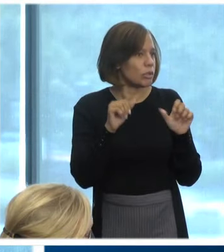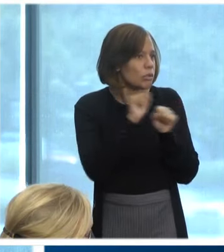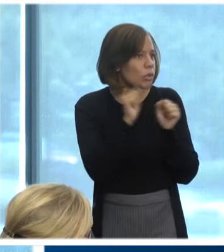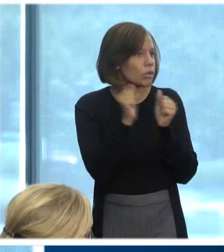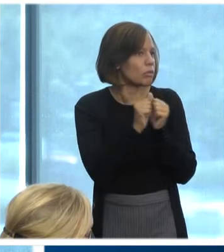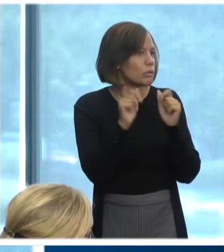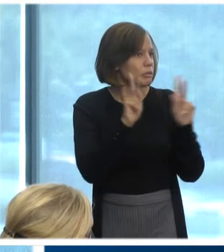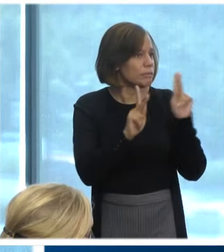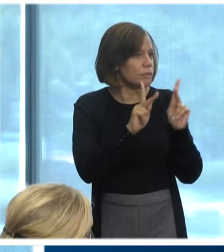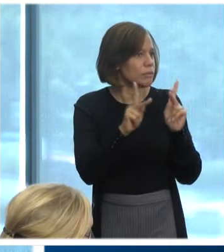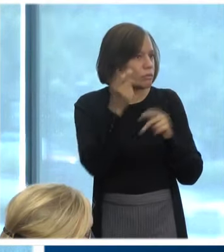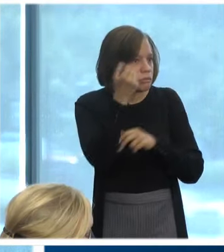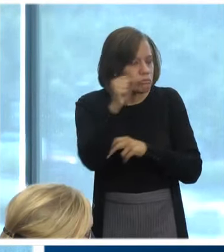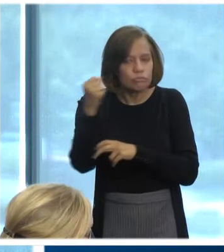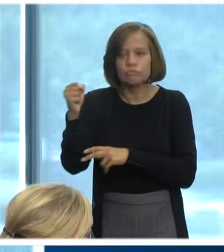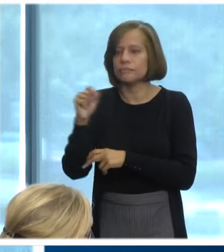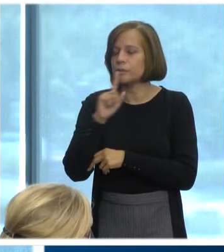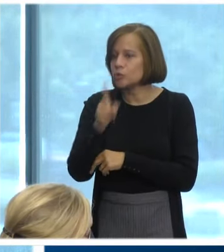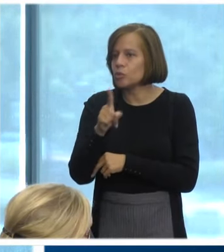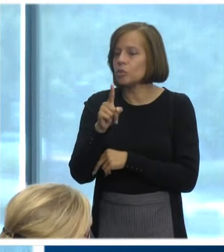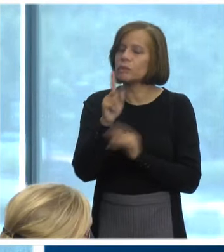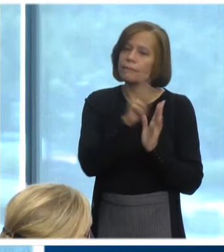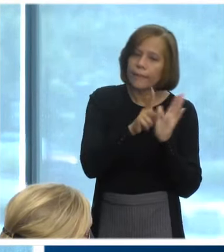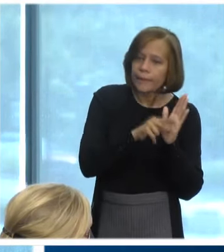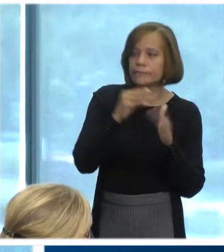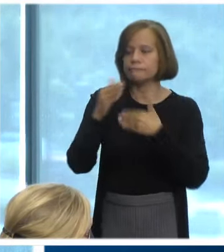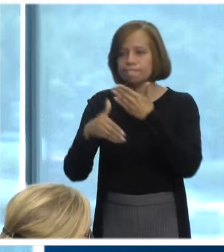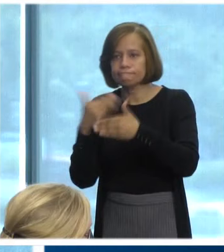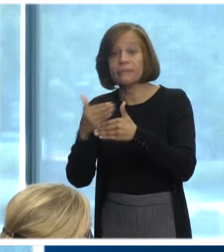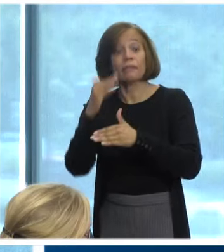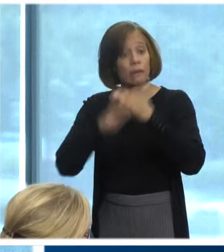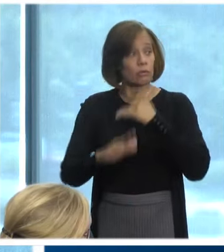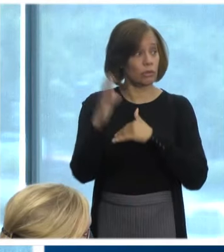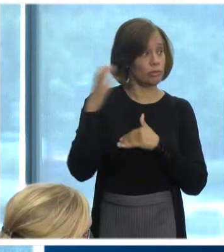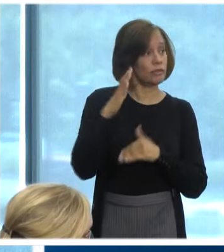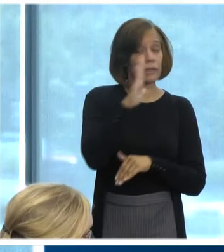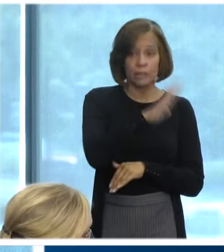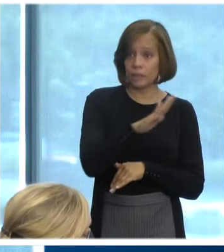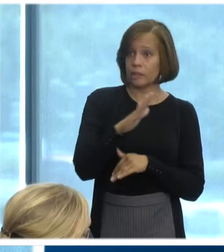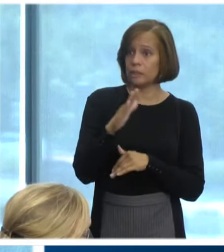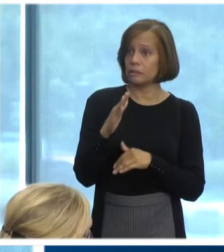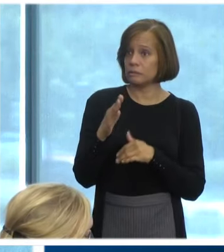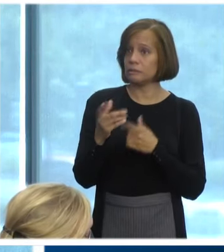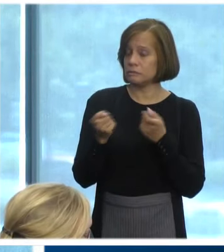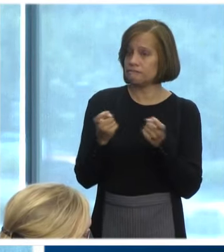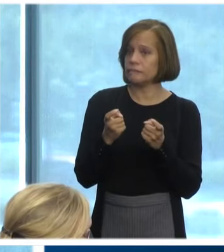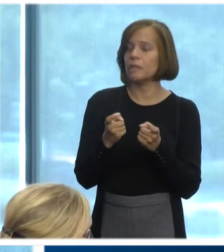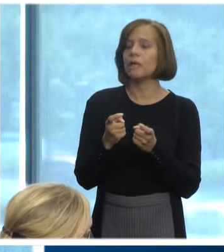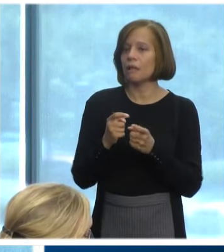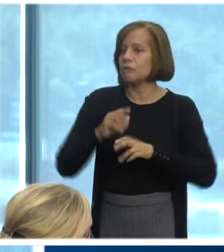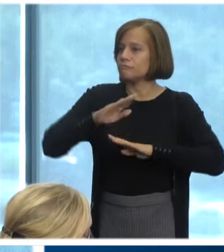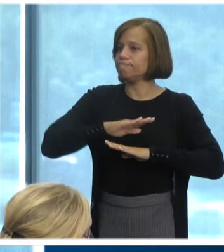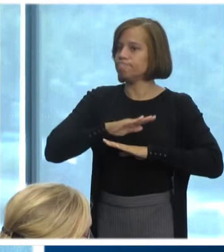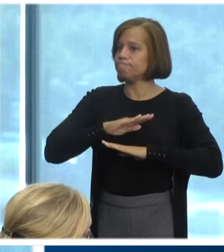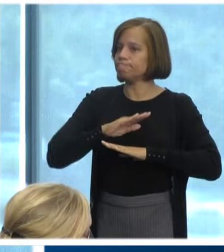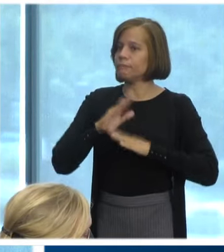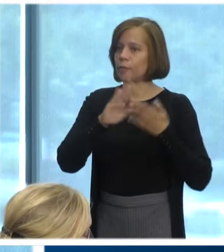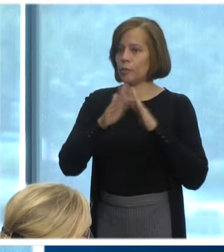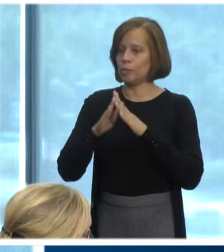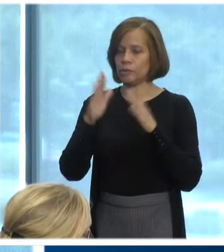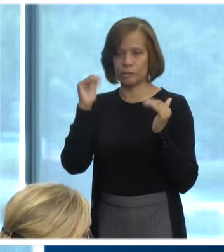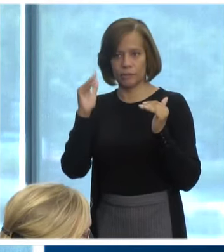other things, making sure that the policies and procedures that are under the Chief's purview are meeting and exceeding the community's expectations. And